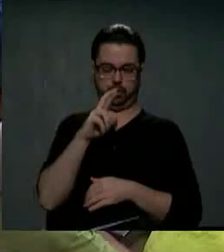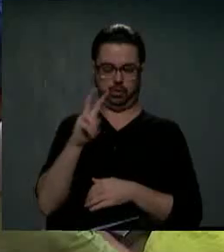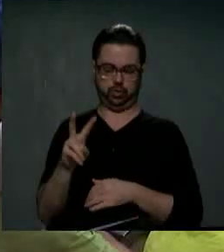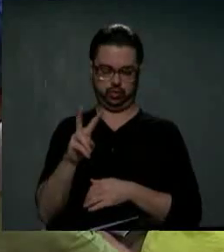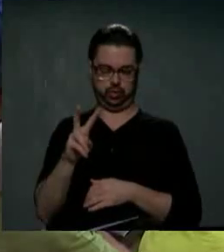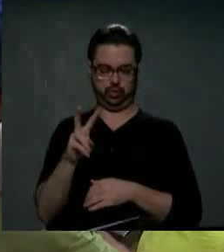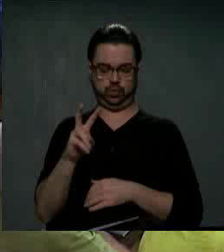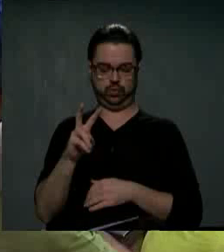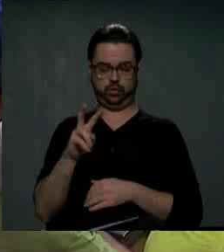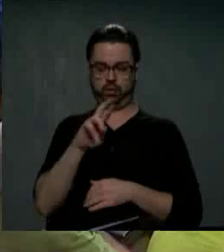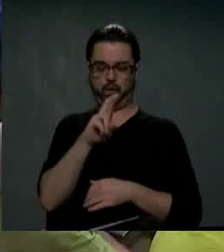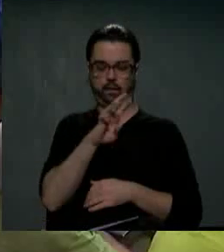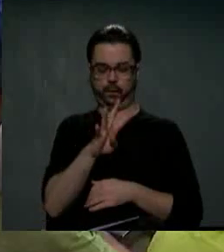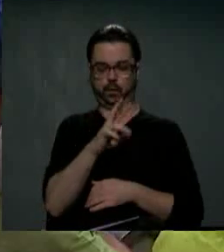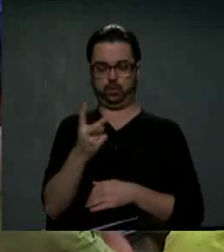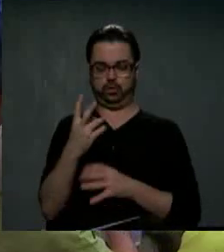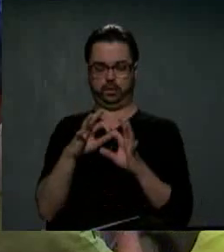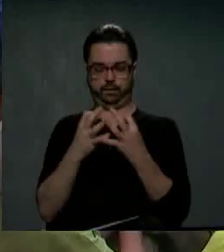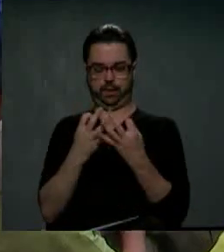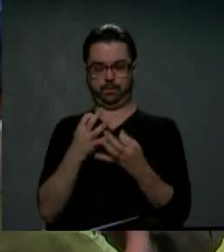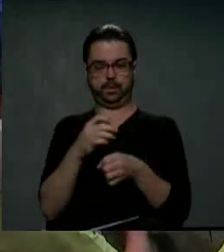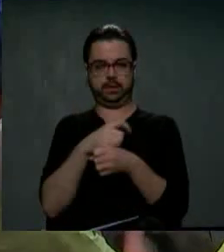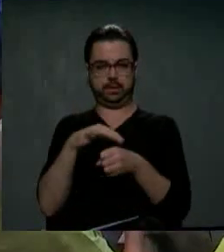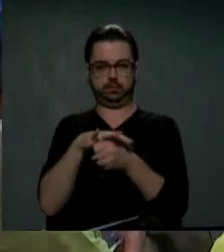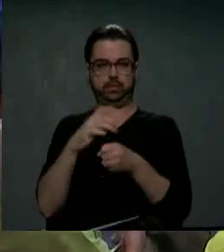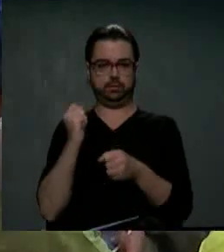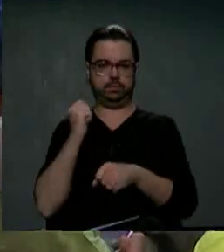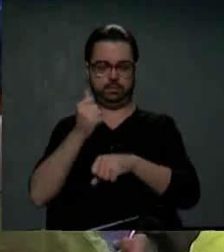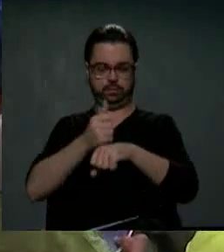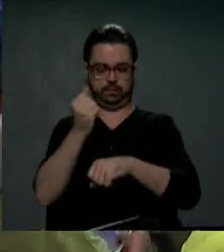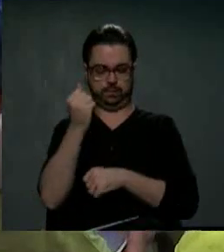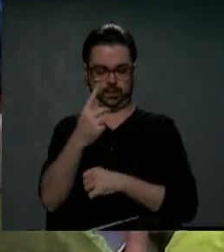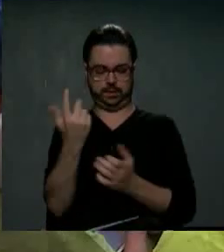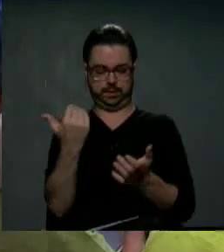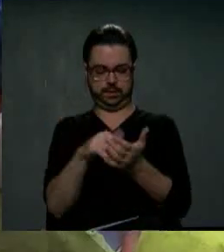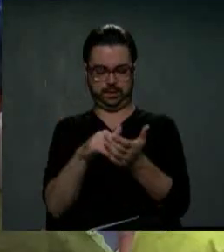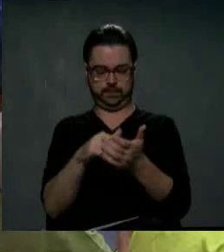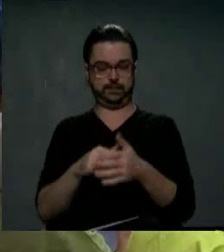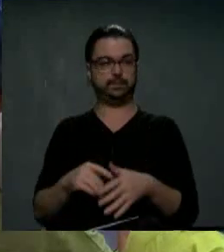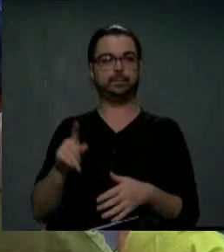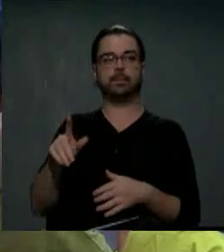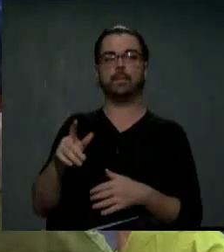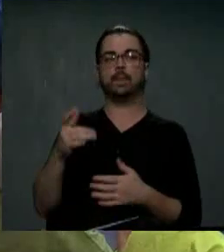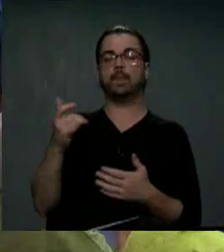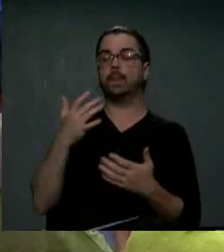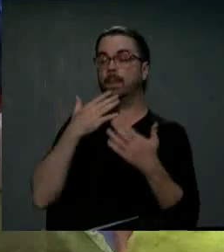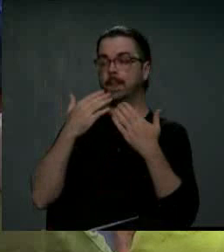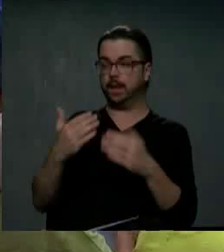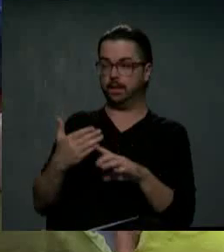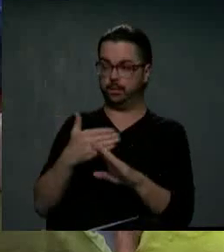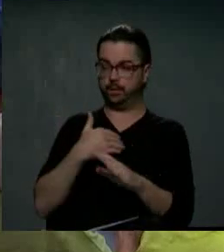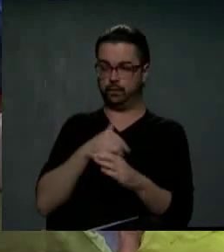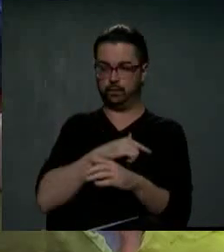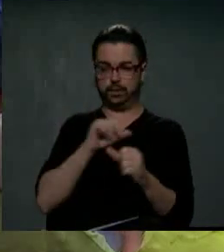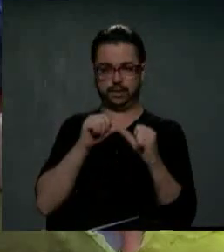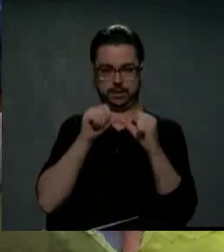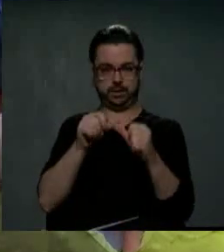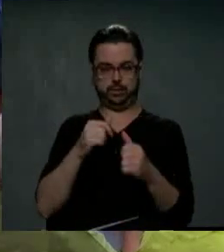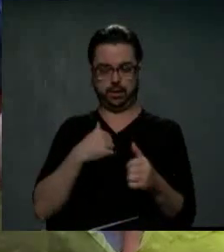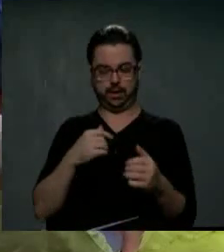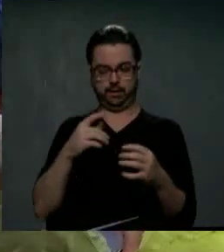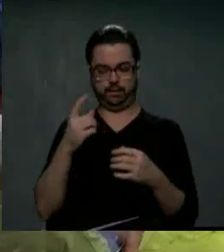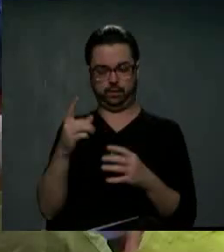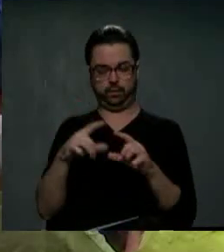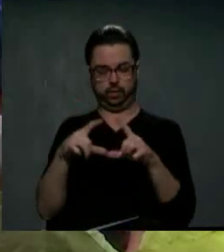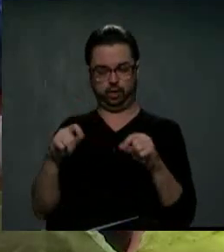agenda. Thank you, Ms. James. Before we get on with the motion, I just am about to get a card on item number 16 on